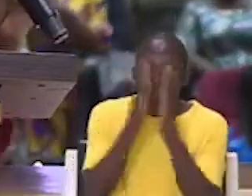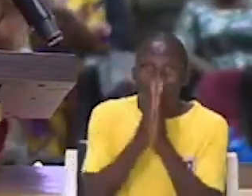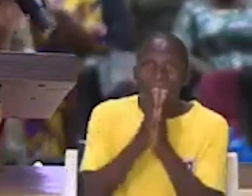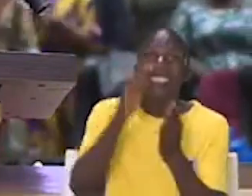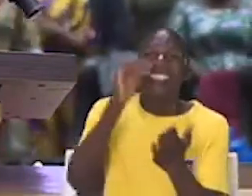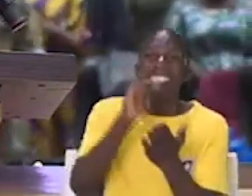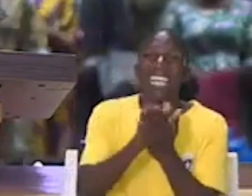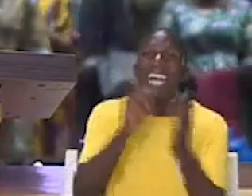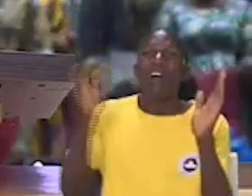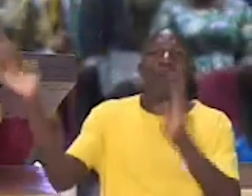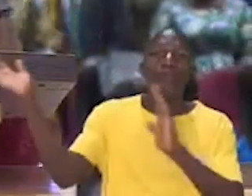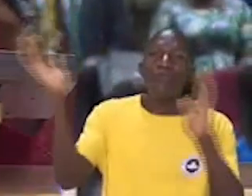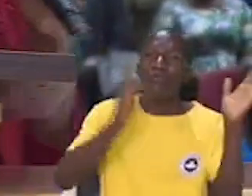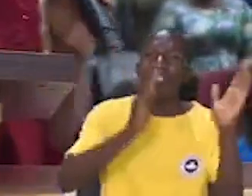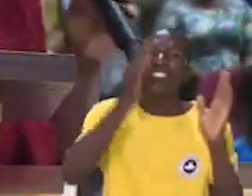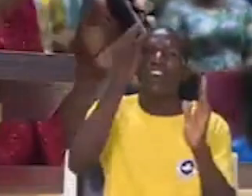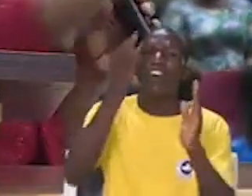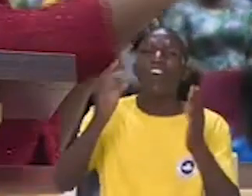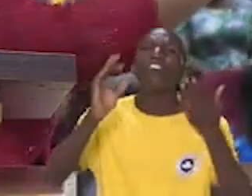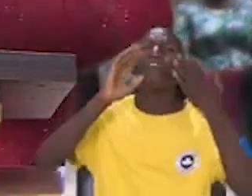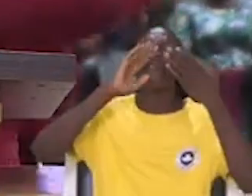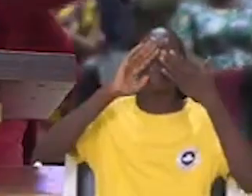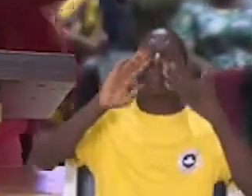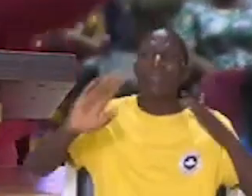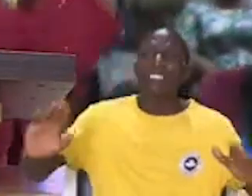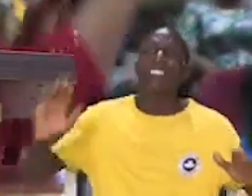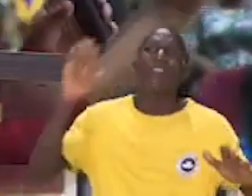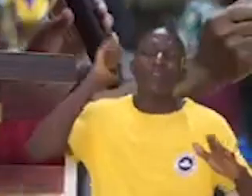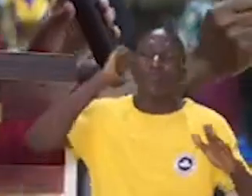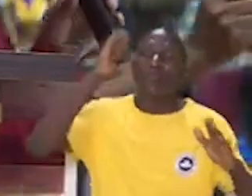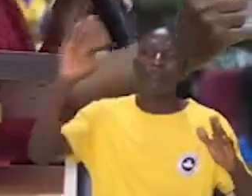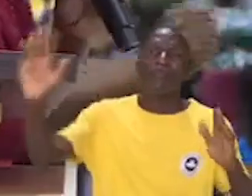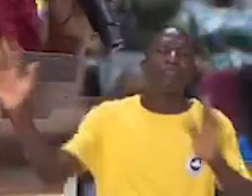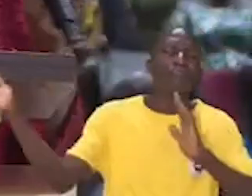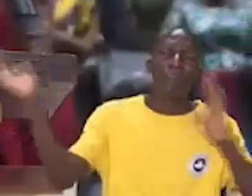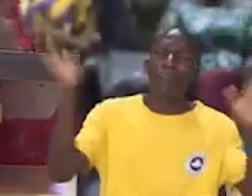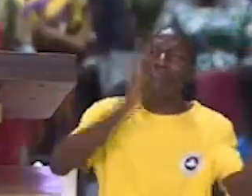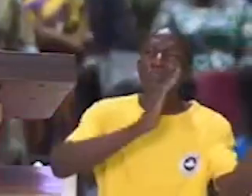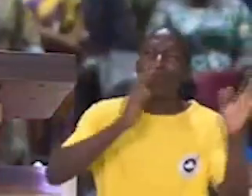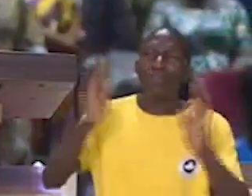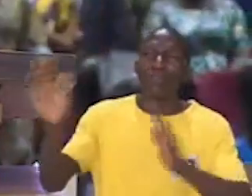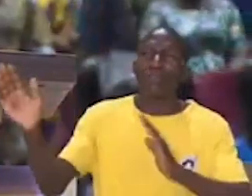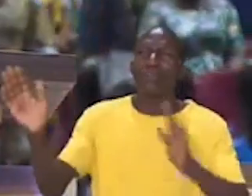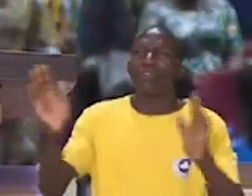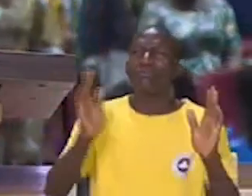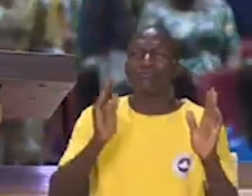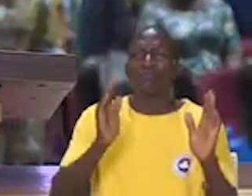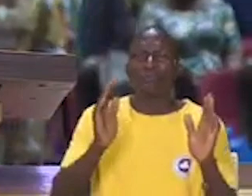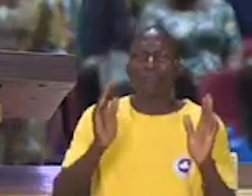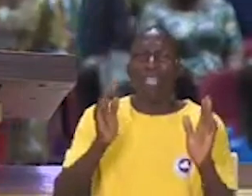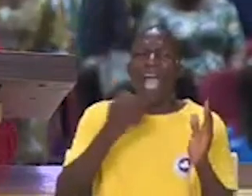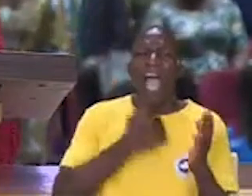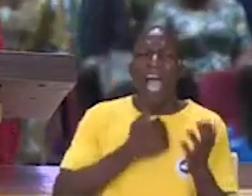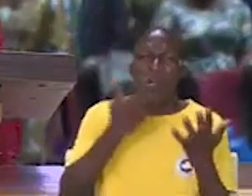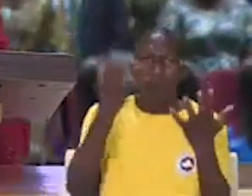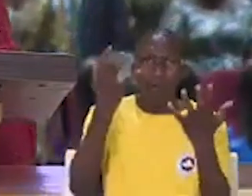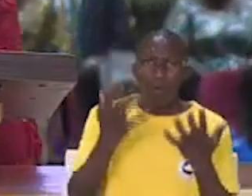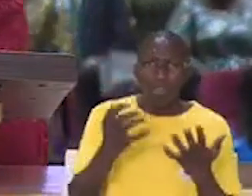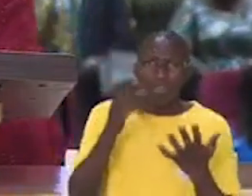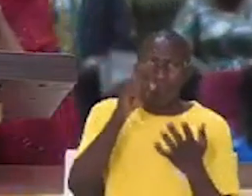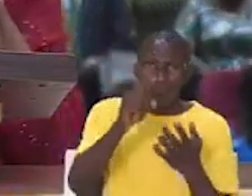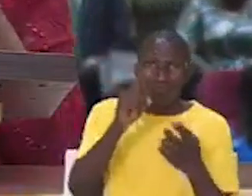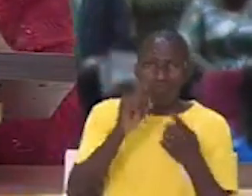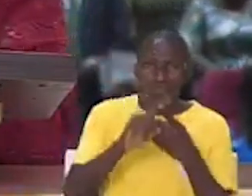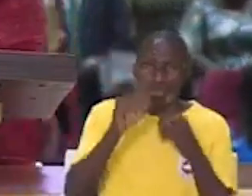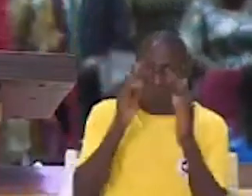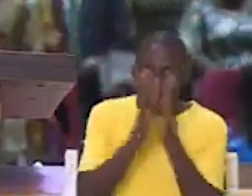of peace, will blow across all the world and quench it. And then we will now ask for the wind